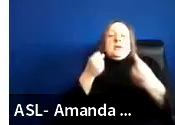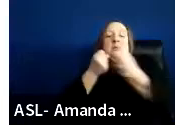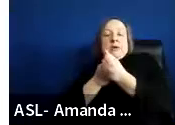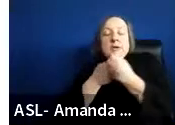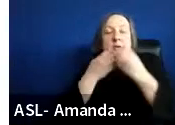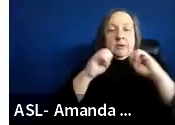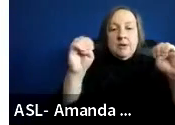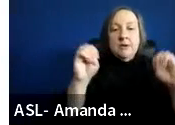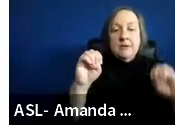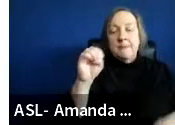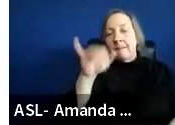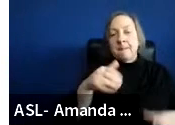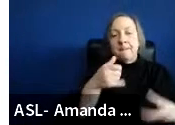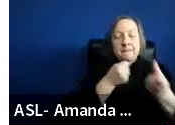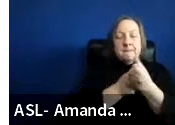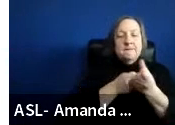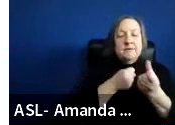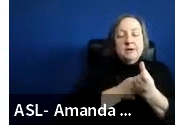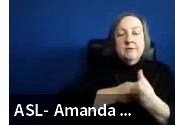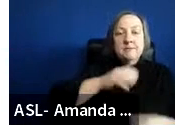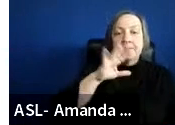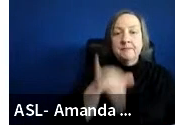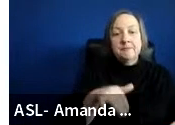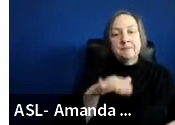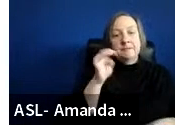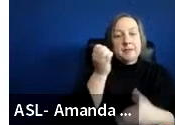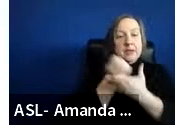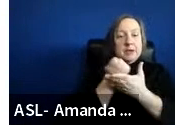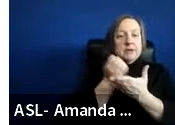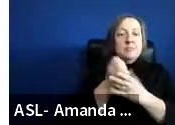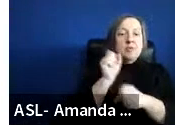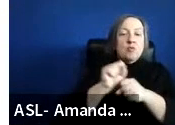help ensure that equitable economic and